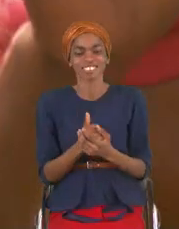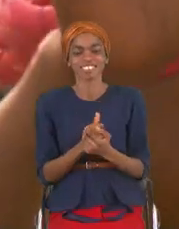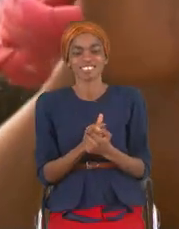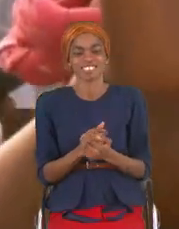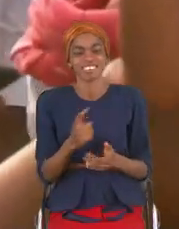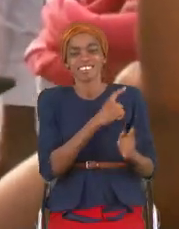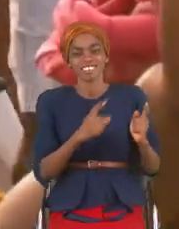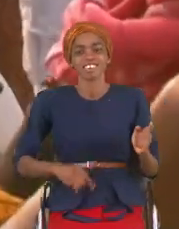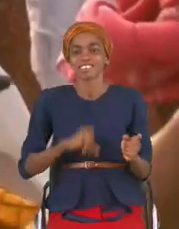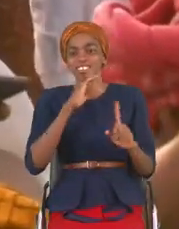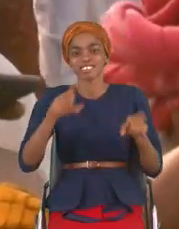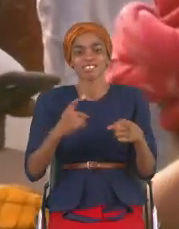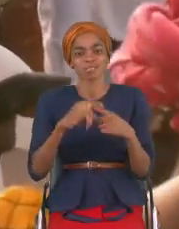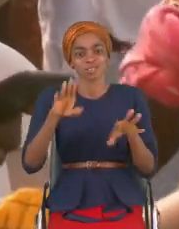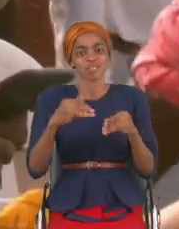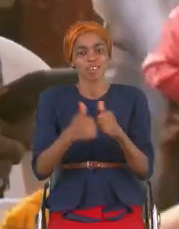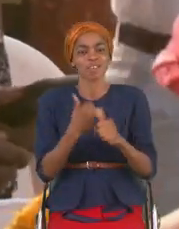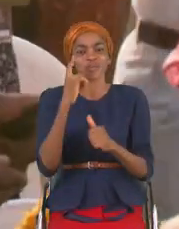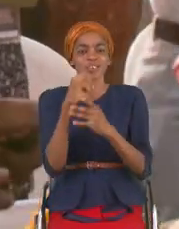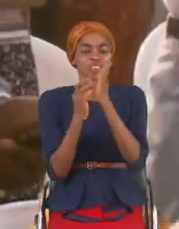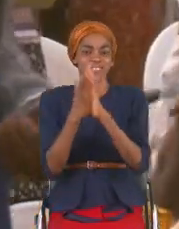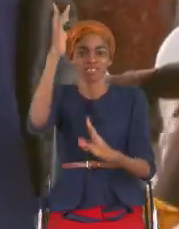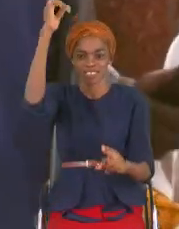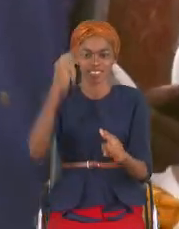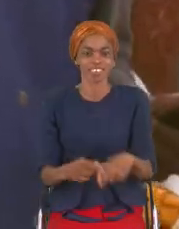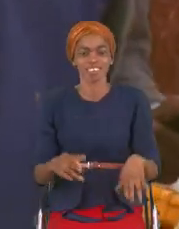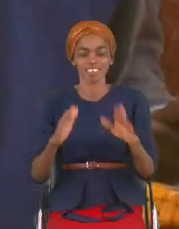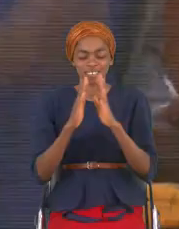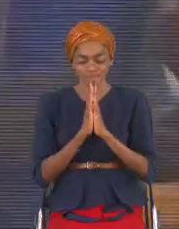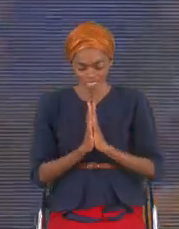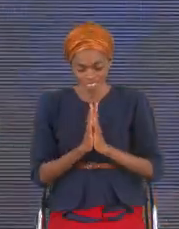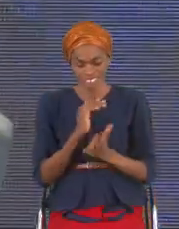The Lord is going to give everyone today in Jesus' name.